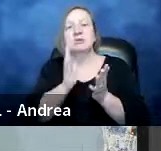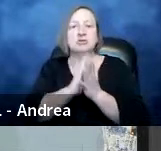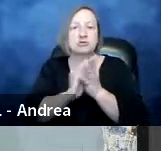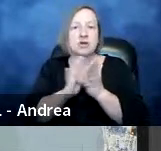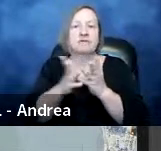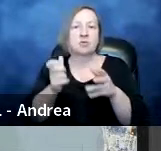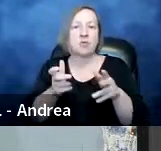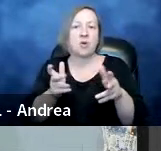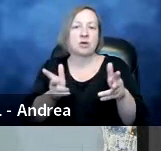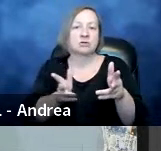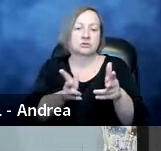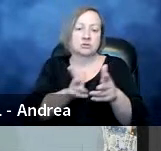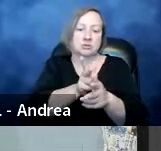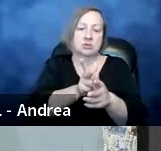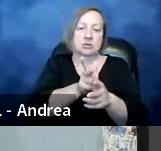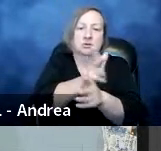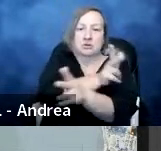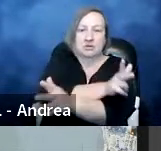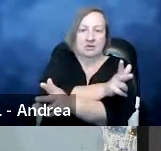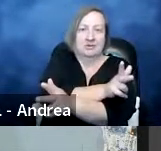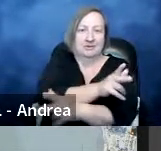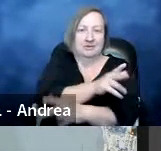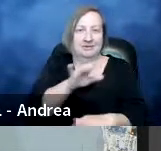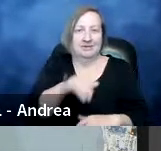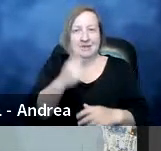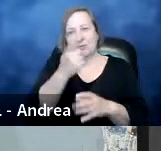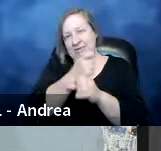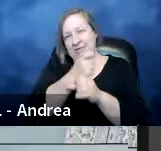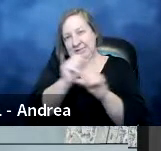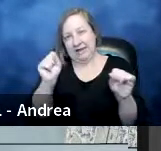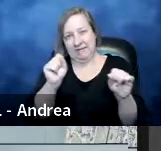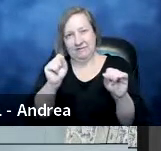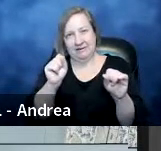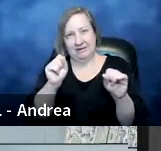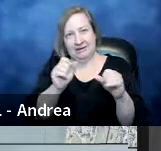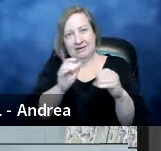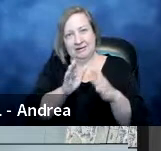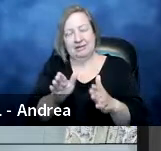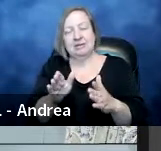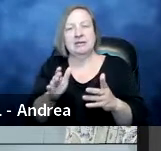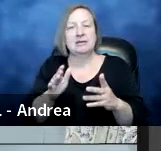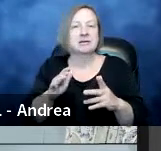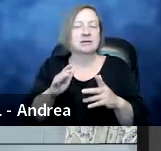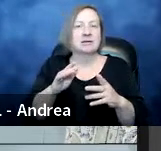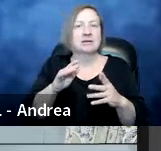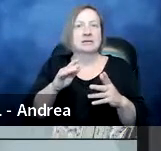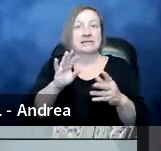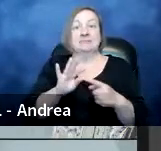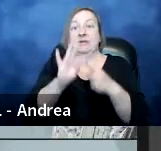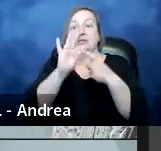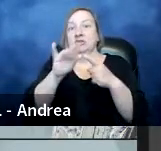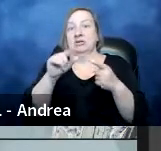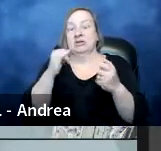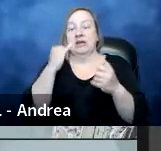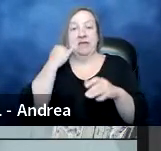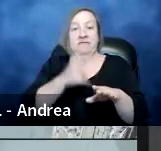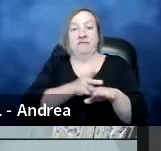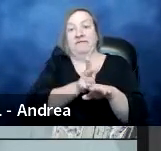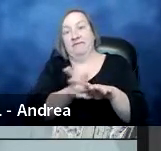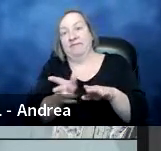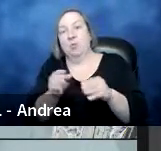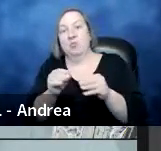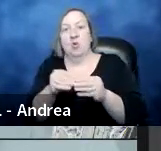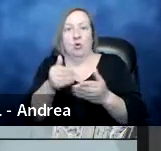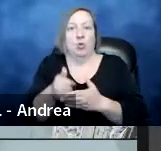to weave across each other. That's one of those safety items and addressing the closely spaced interchanges. Marine Drive